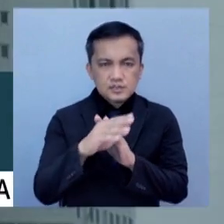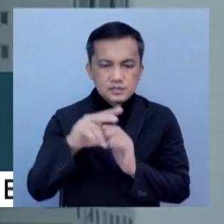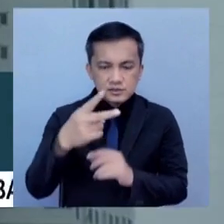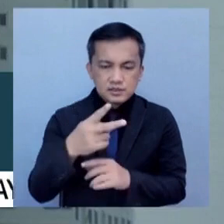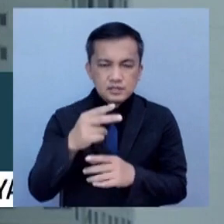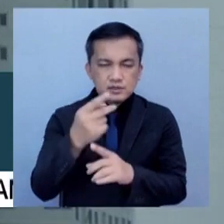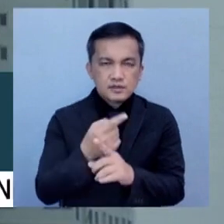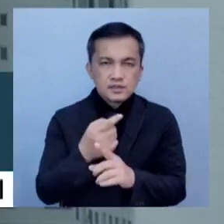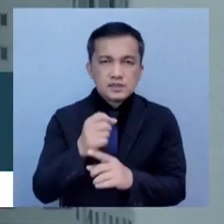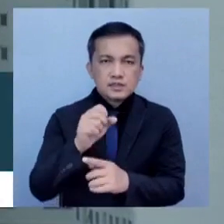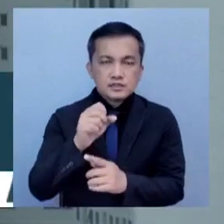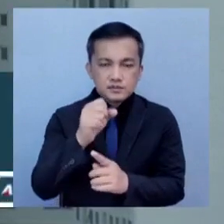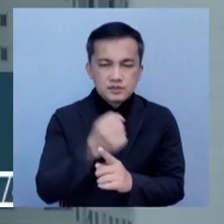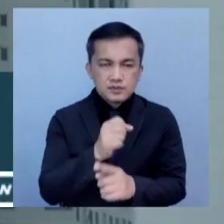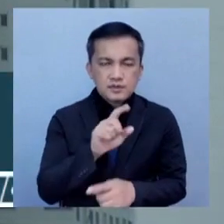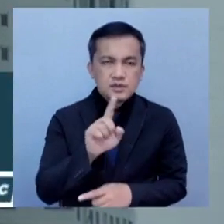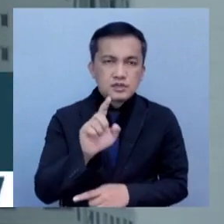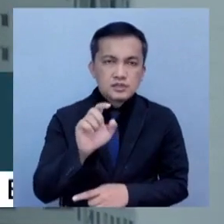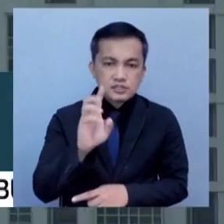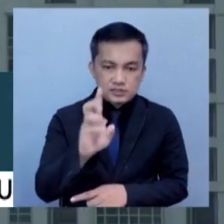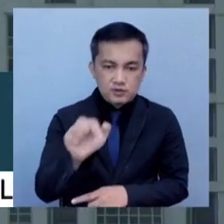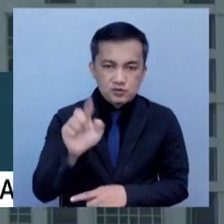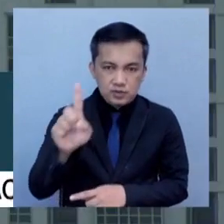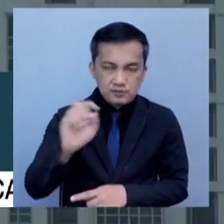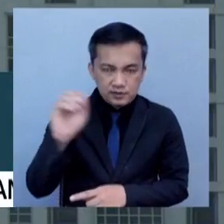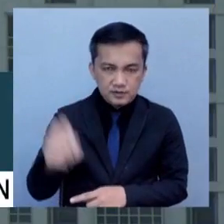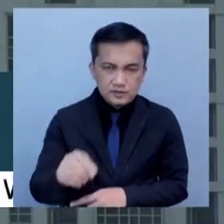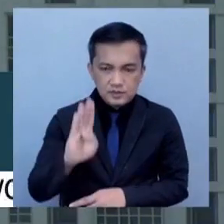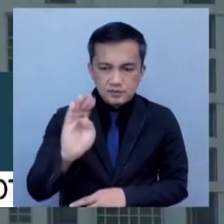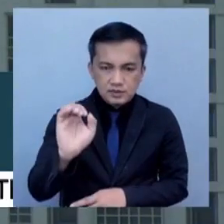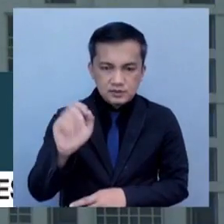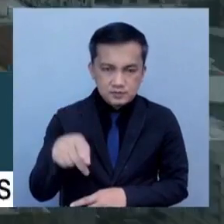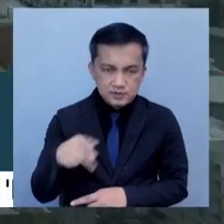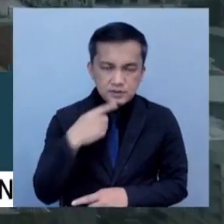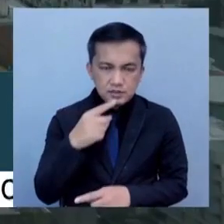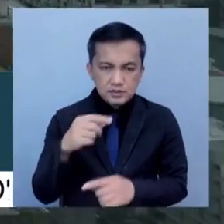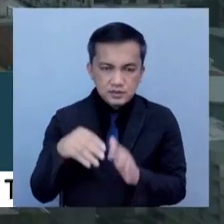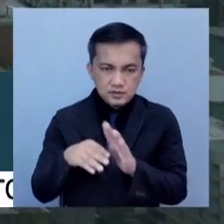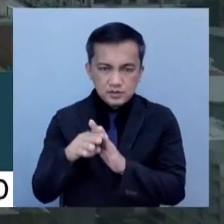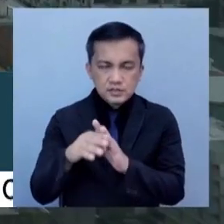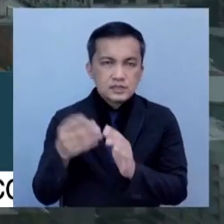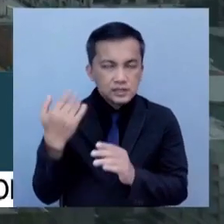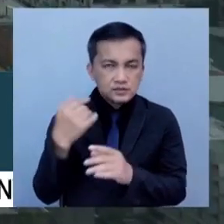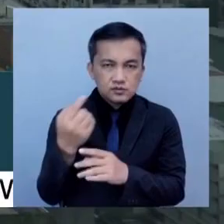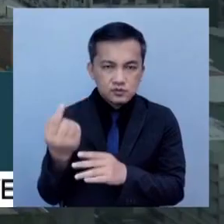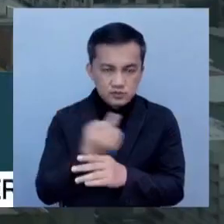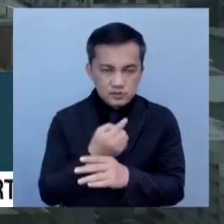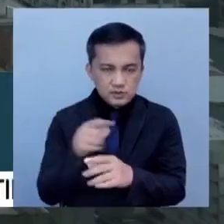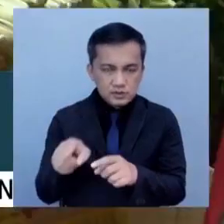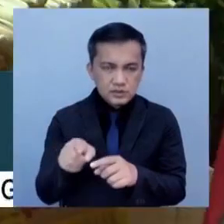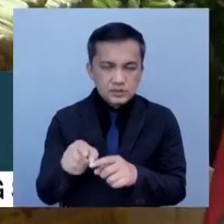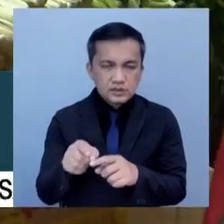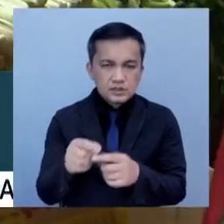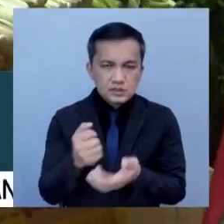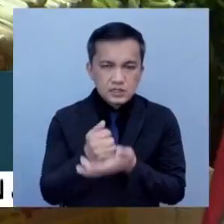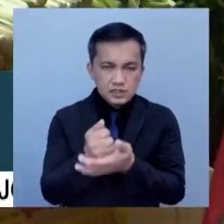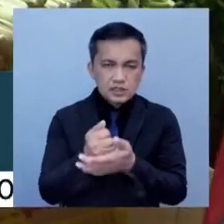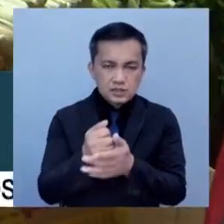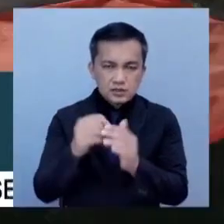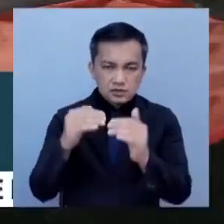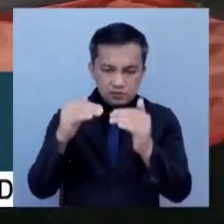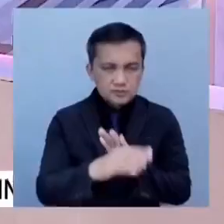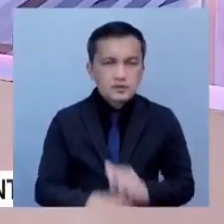to 6.1%. The BSP delivered an off-cycle rate hike last week in a bid to help tame a stubborn